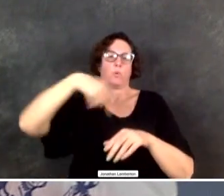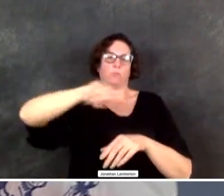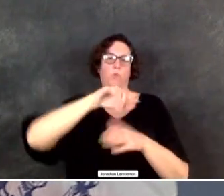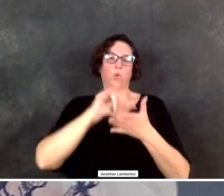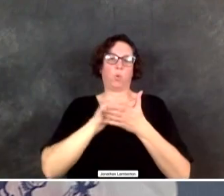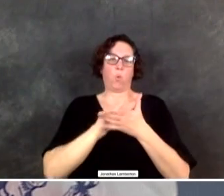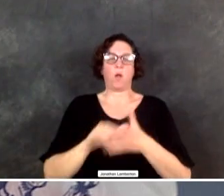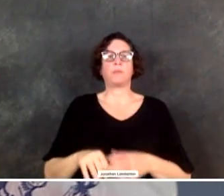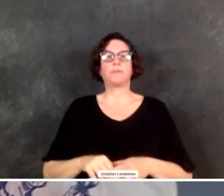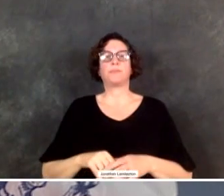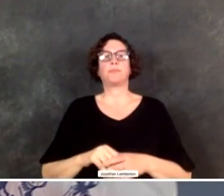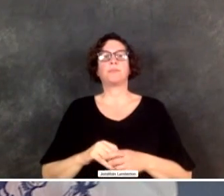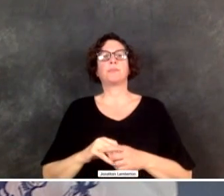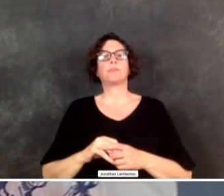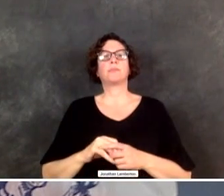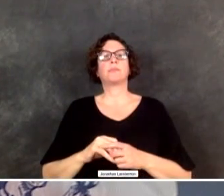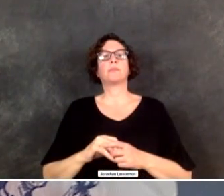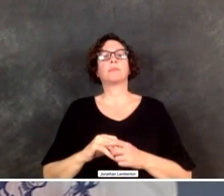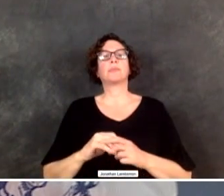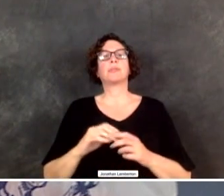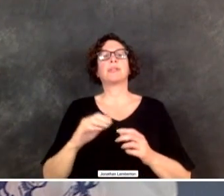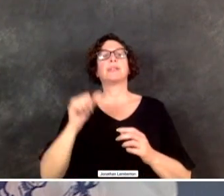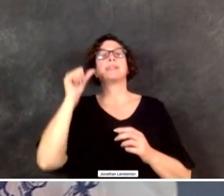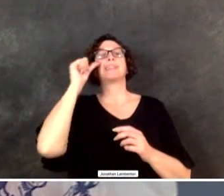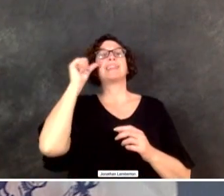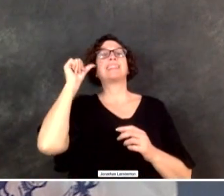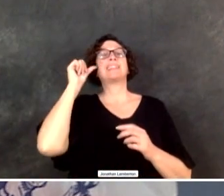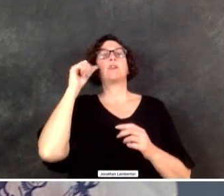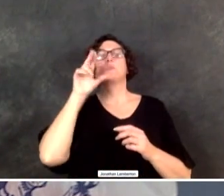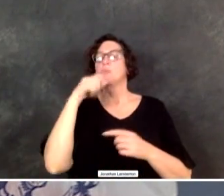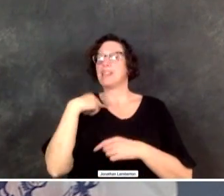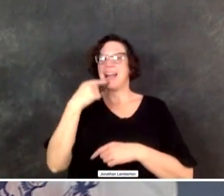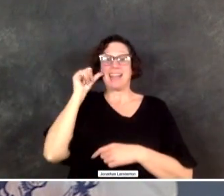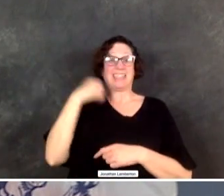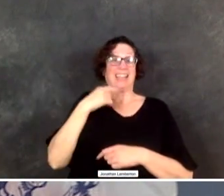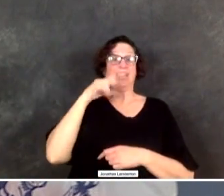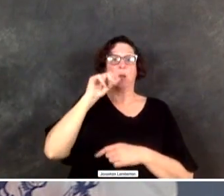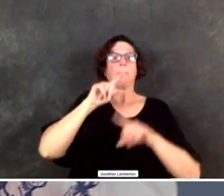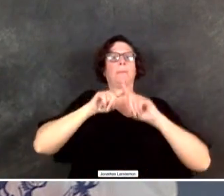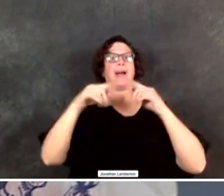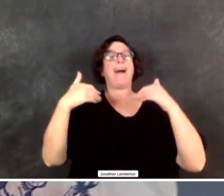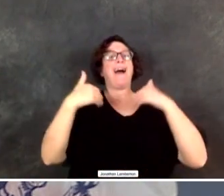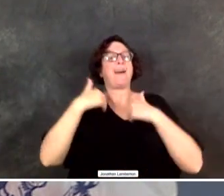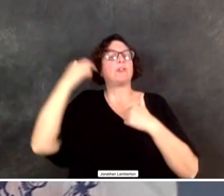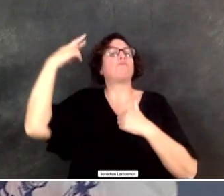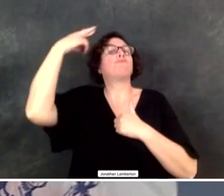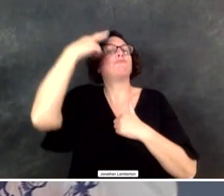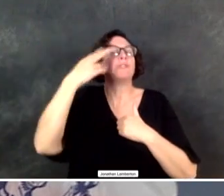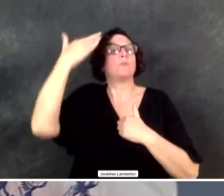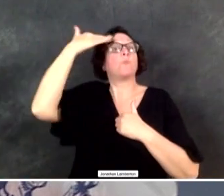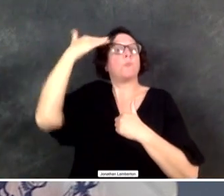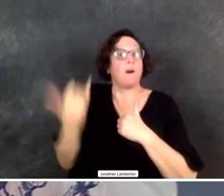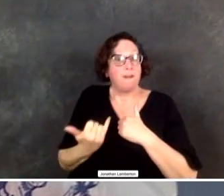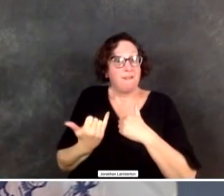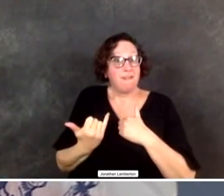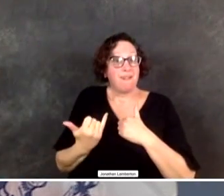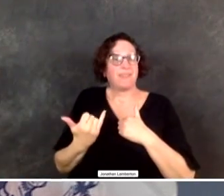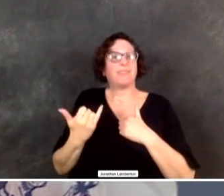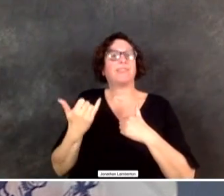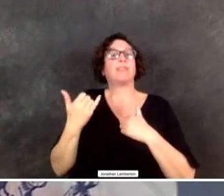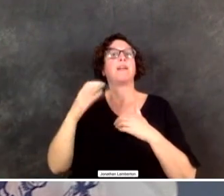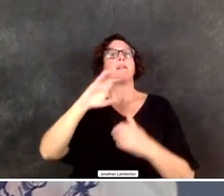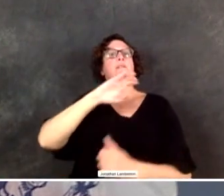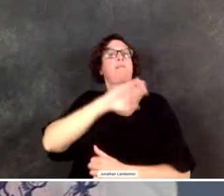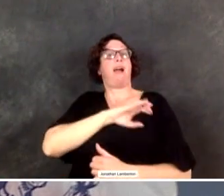have an NYPD that has been diminished in terms of workforce, although continues to do a great job. We have a concern